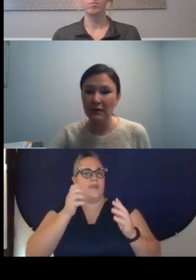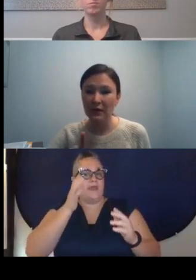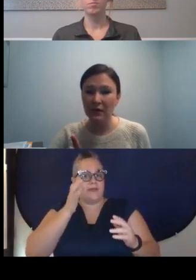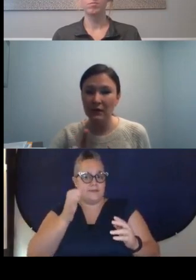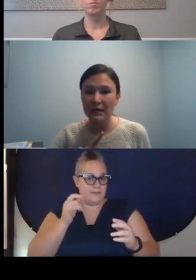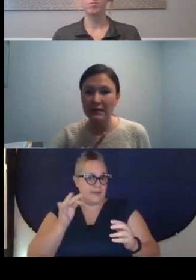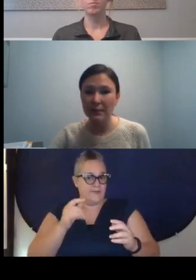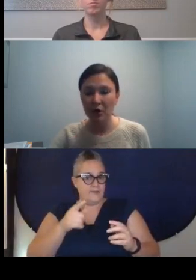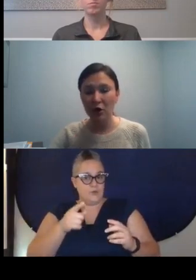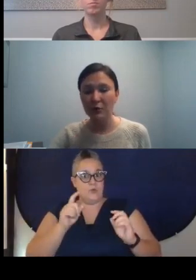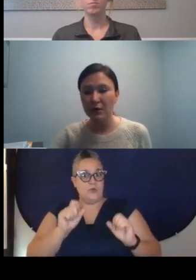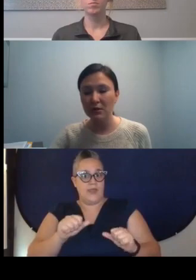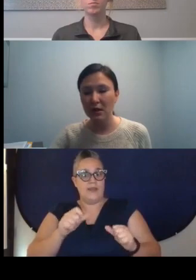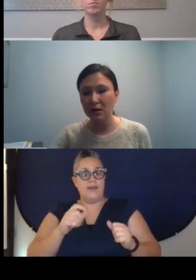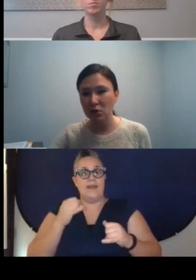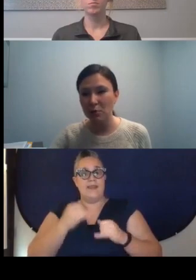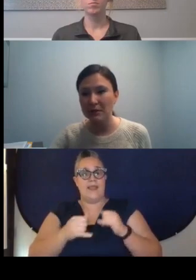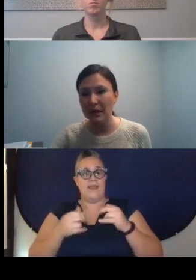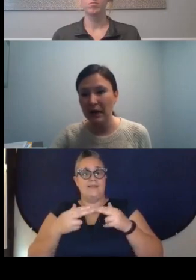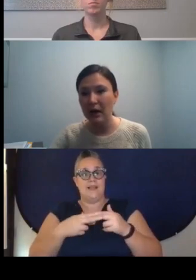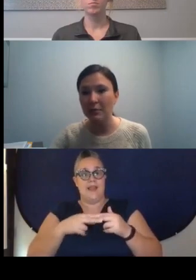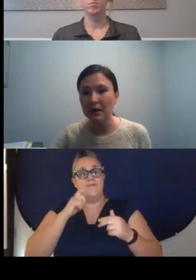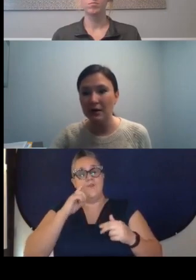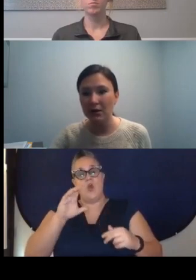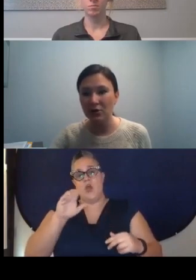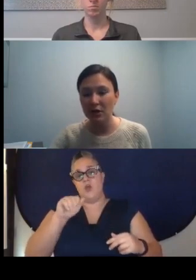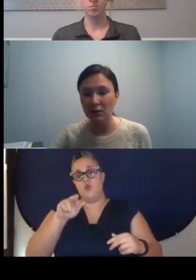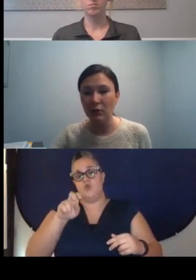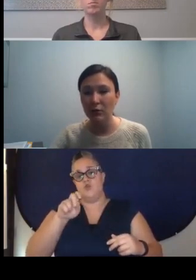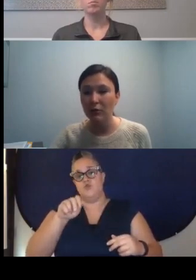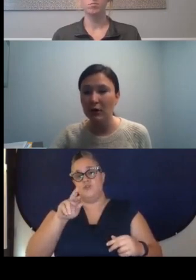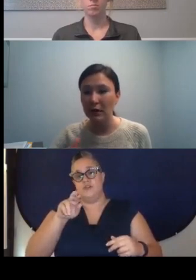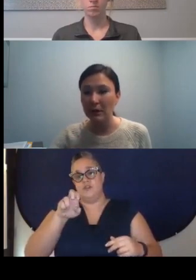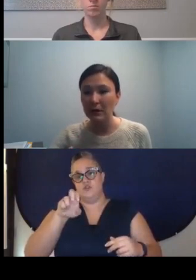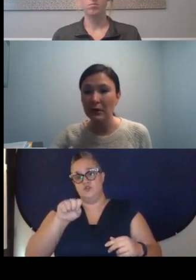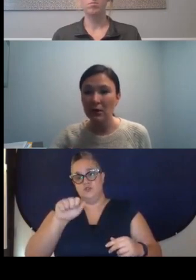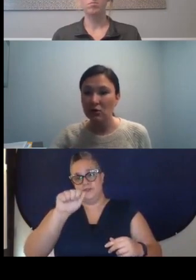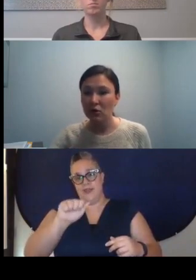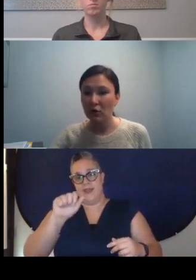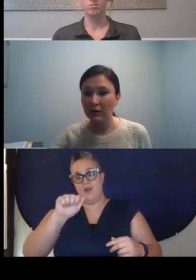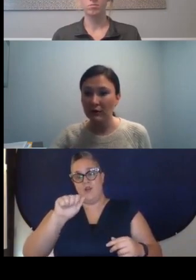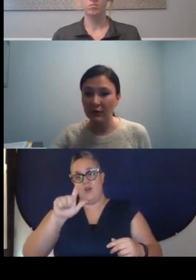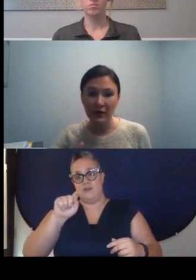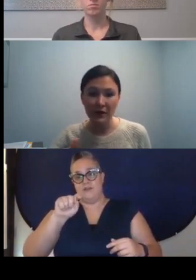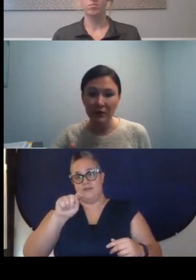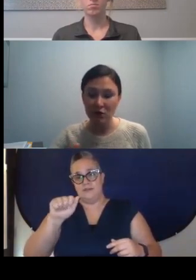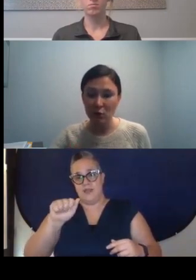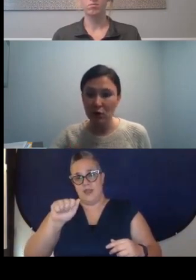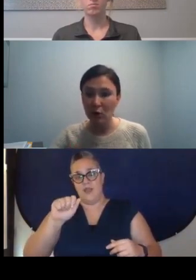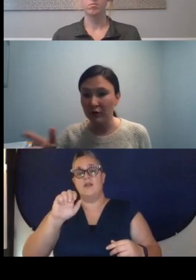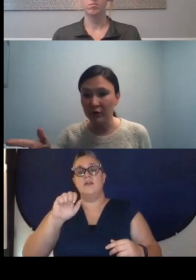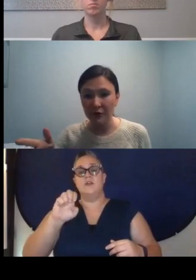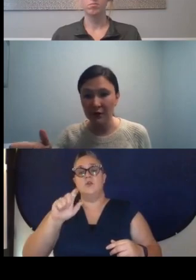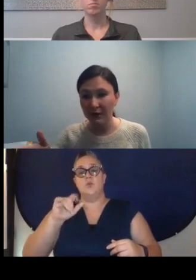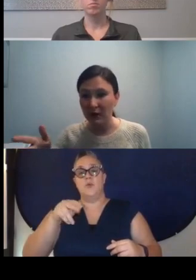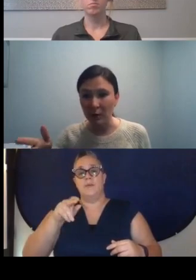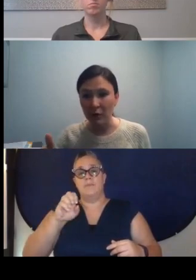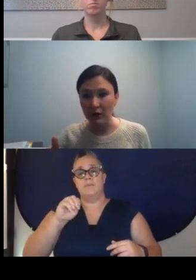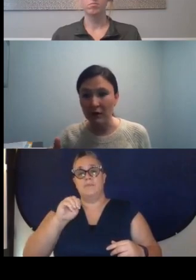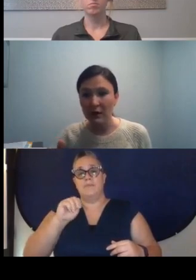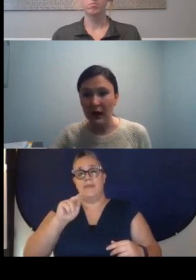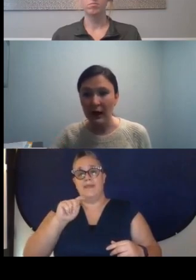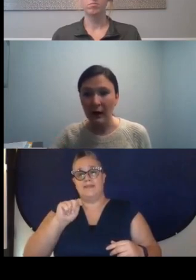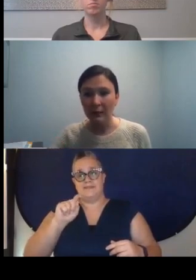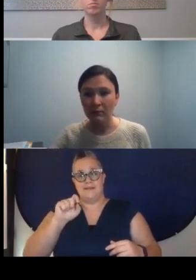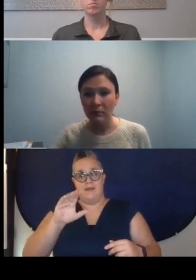there was on the last slide, but careers@altaequipment.com is our general recruiting email. So if that individual, or feel free to follow